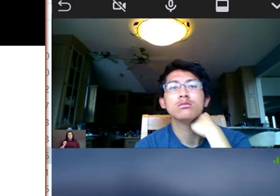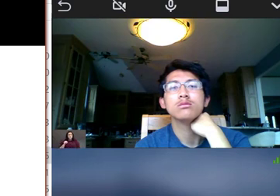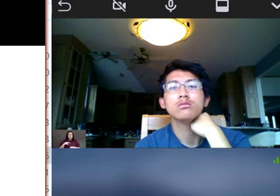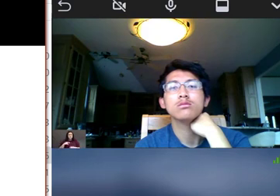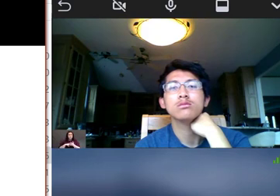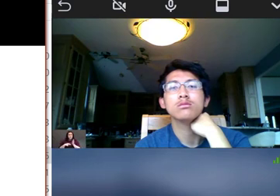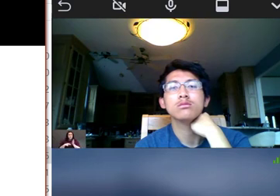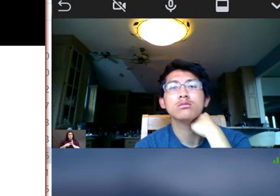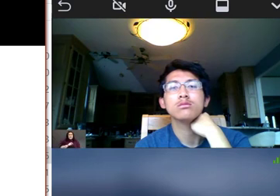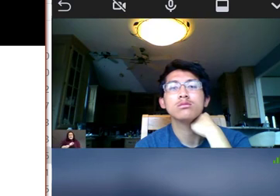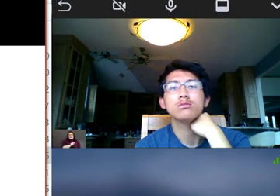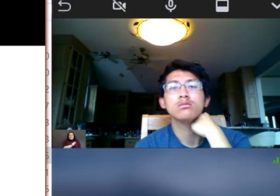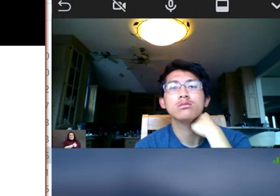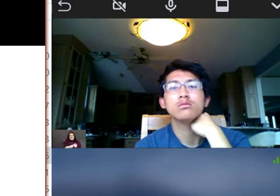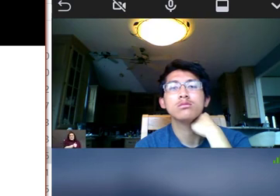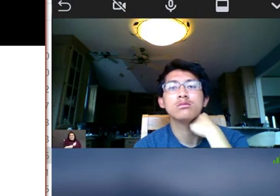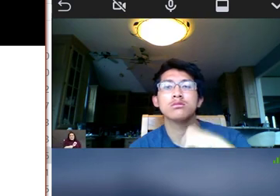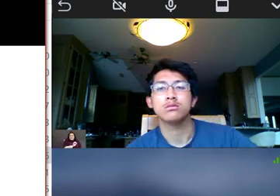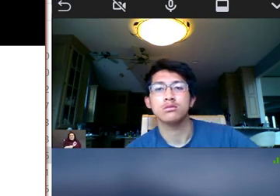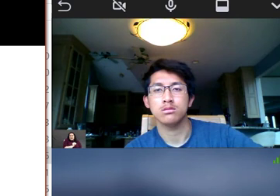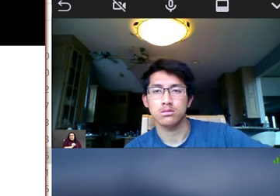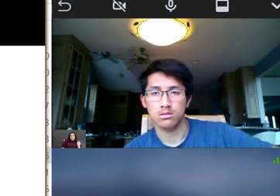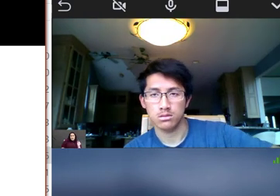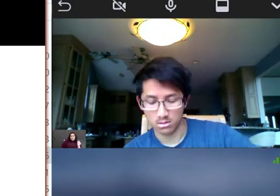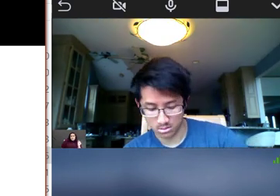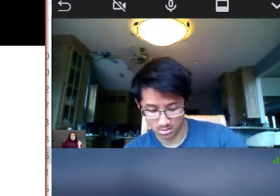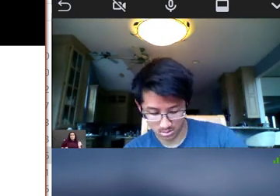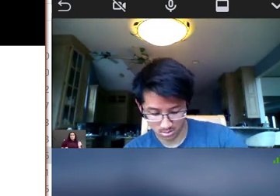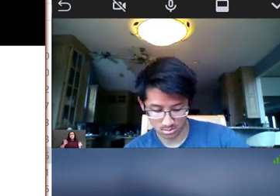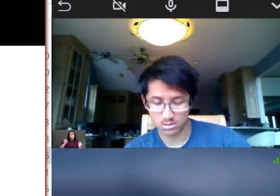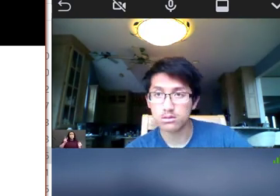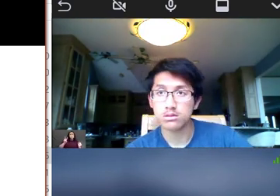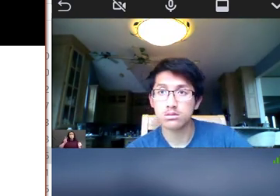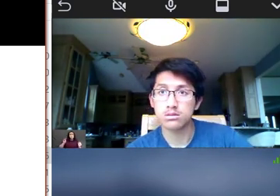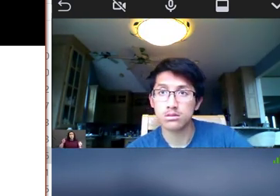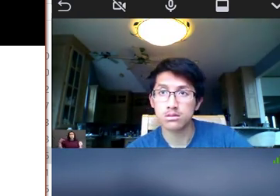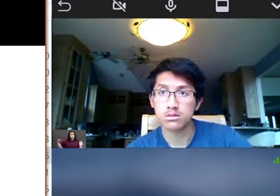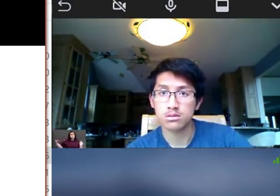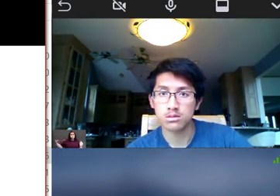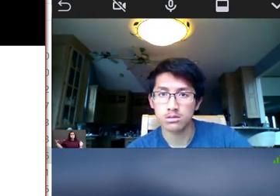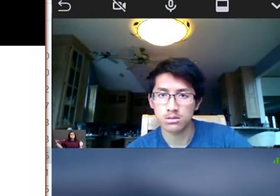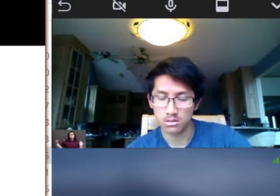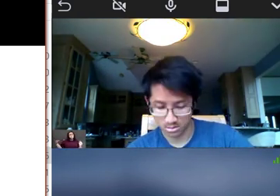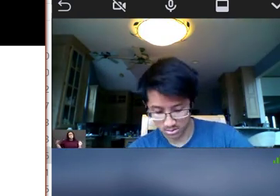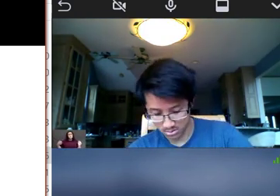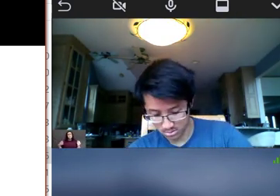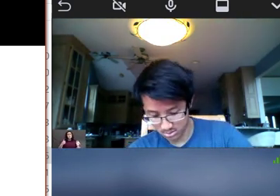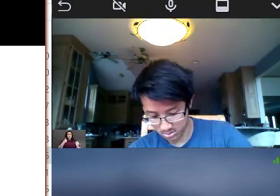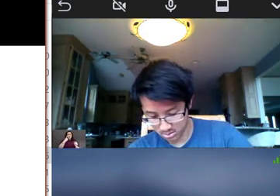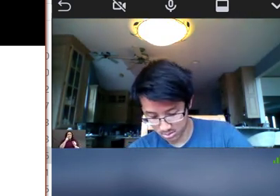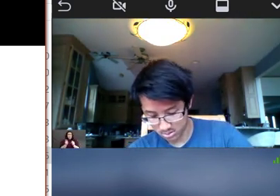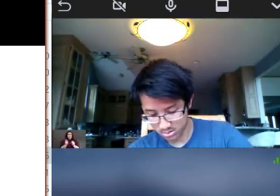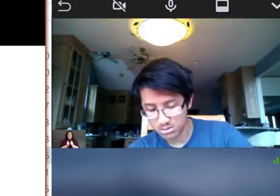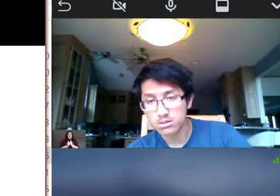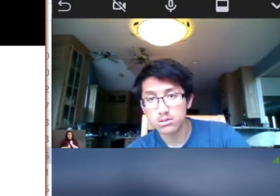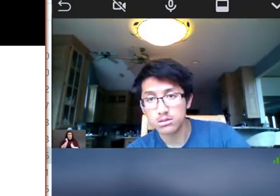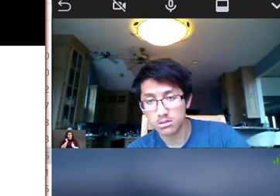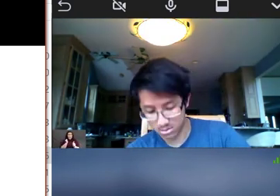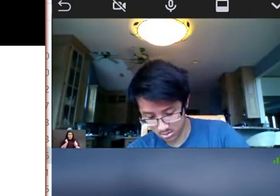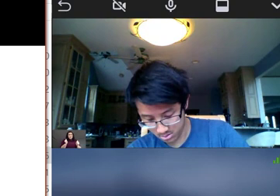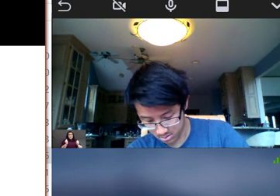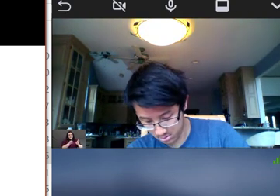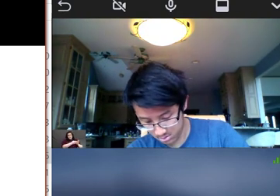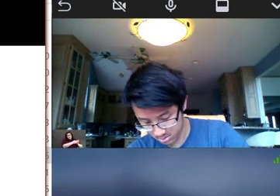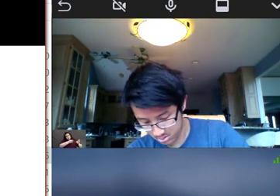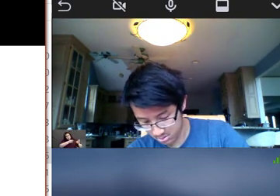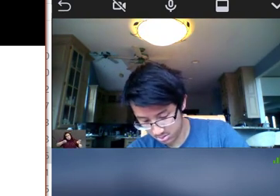it's fully developed both hydrodynamically and thermally most of the length of the pipe. Now, the problem only asks us what's going on